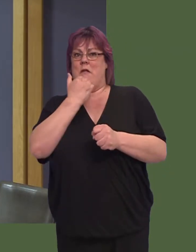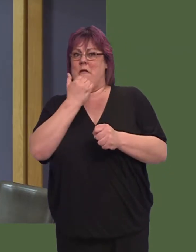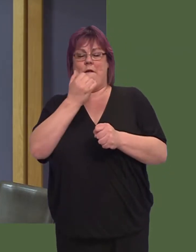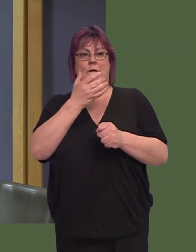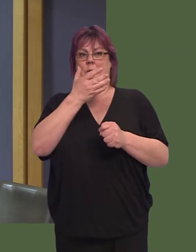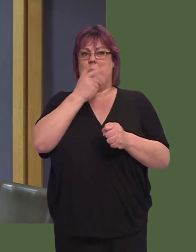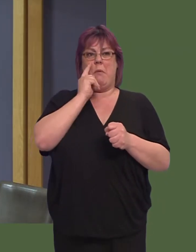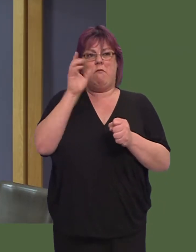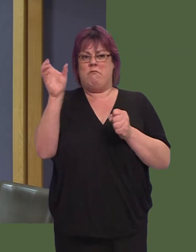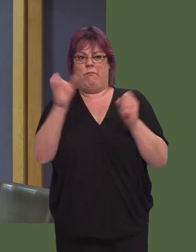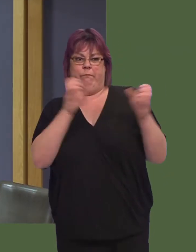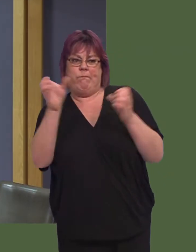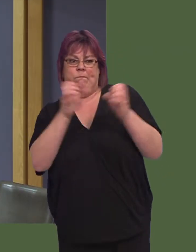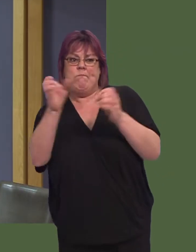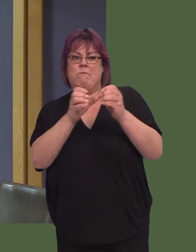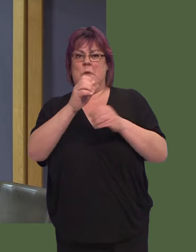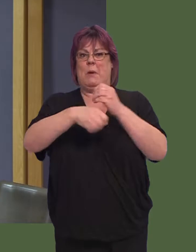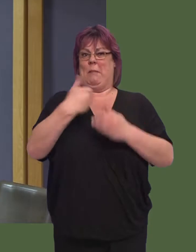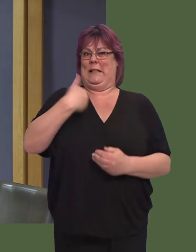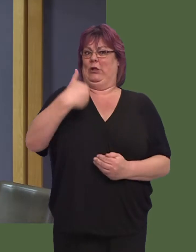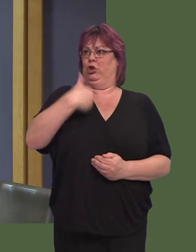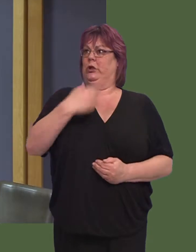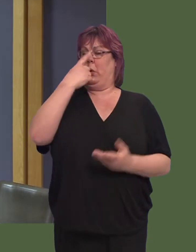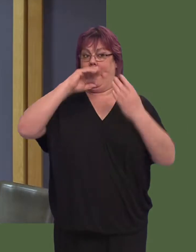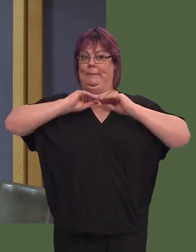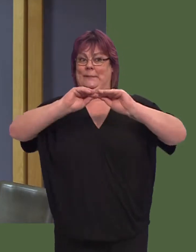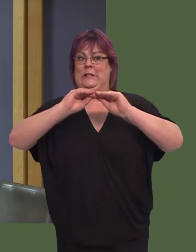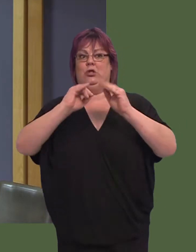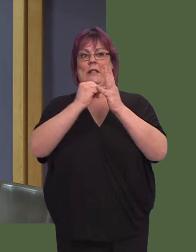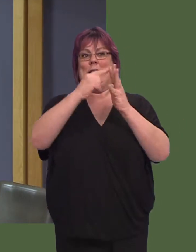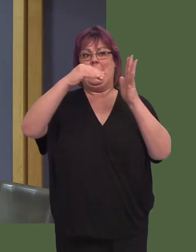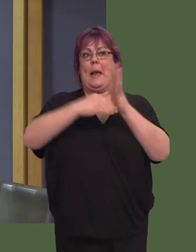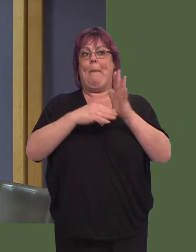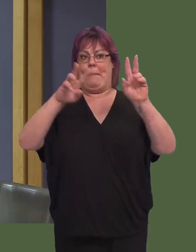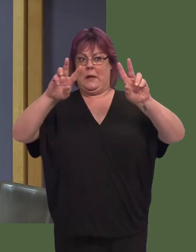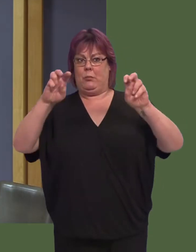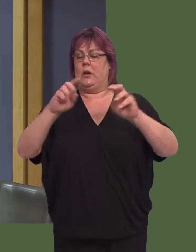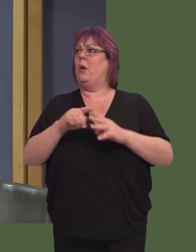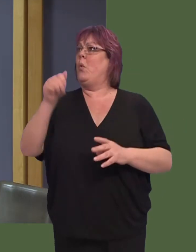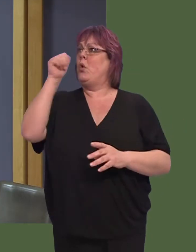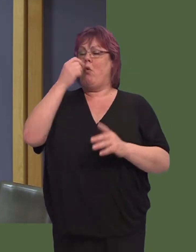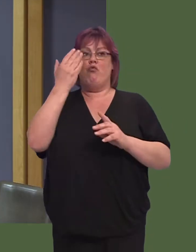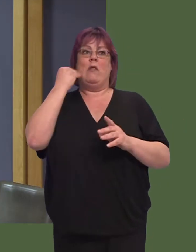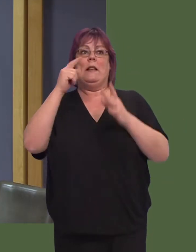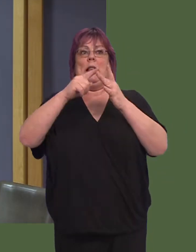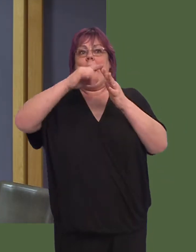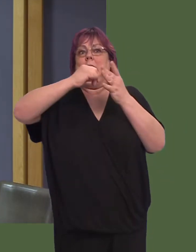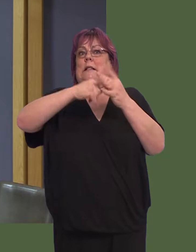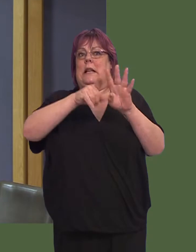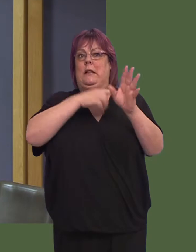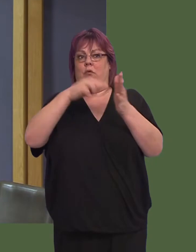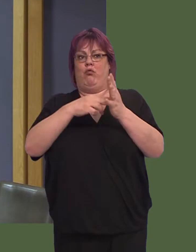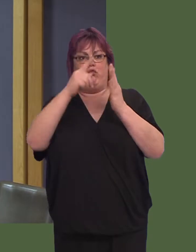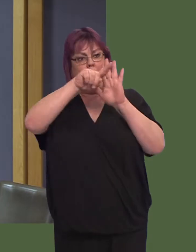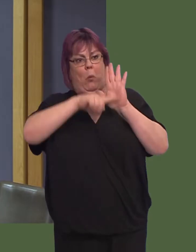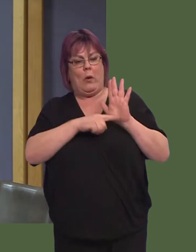numbers into teacher training courses for some of these STEM subjects. The recent SYN report shows that only 3/4